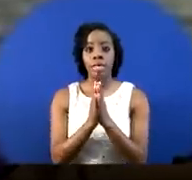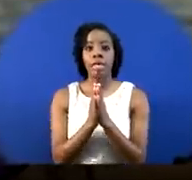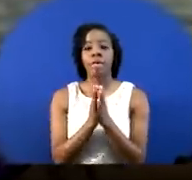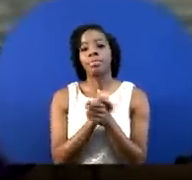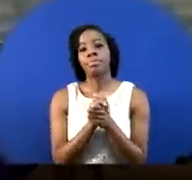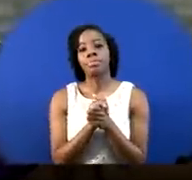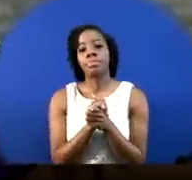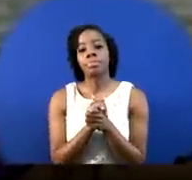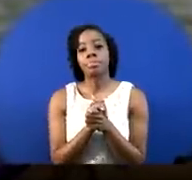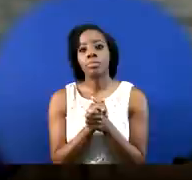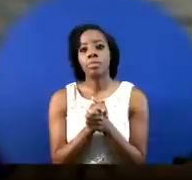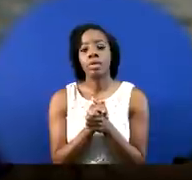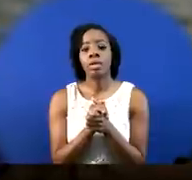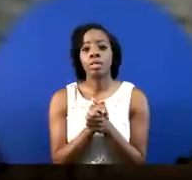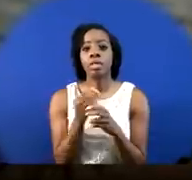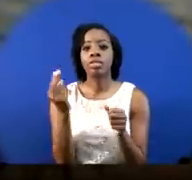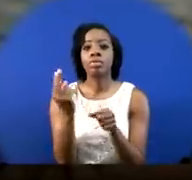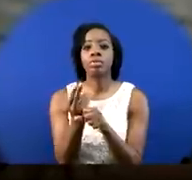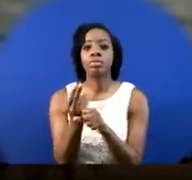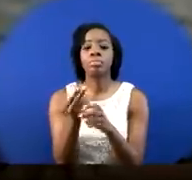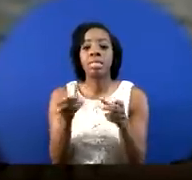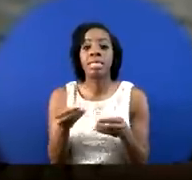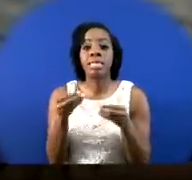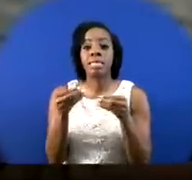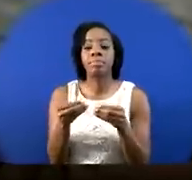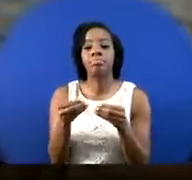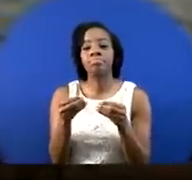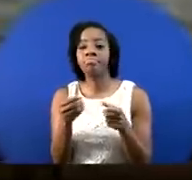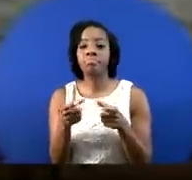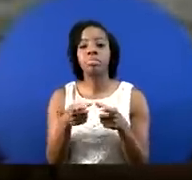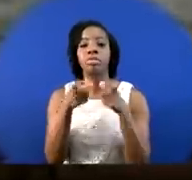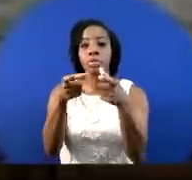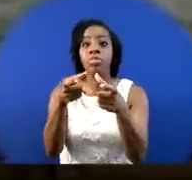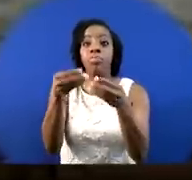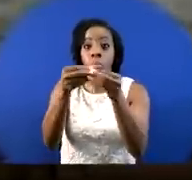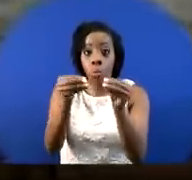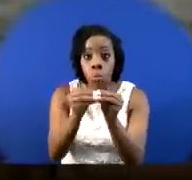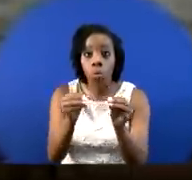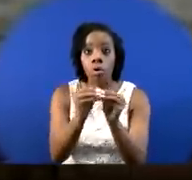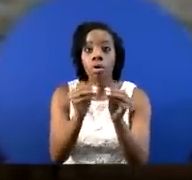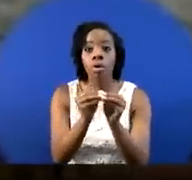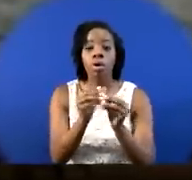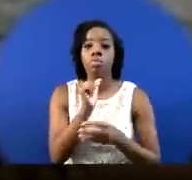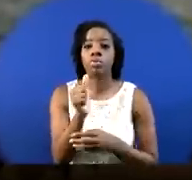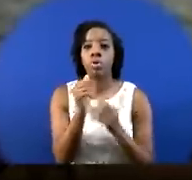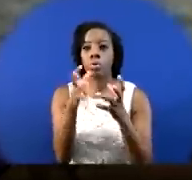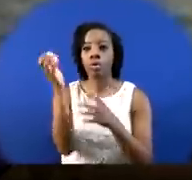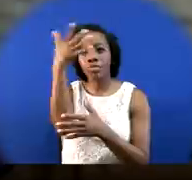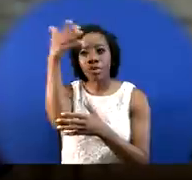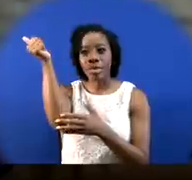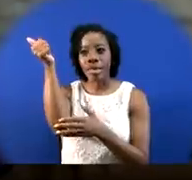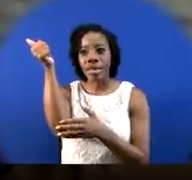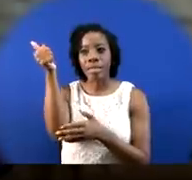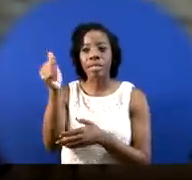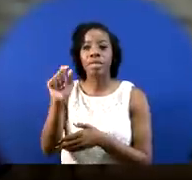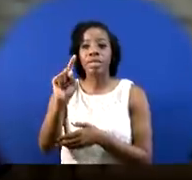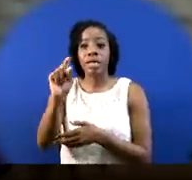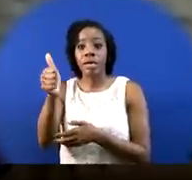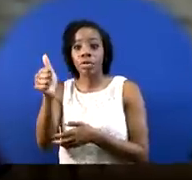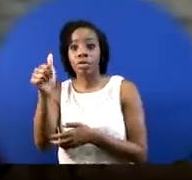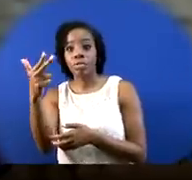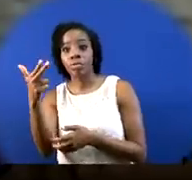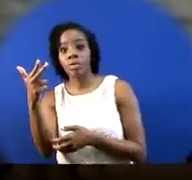mercy giving to yet another level so we can bless other brothers and sisters. We do not want to disregard the other three areas of giving, but we